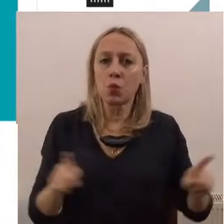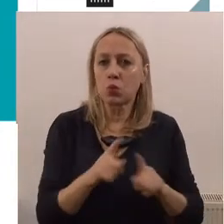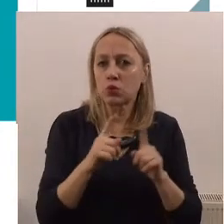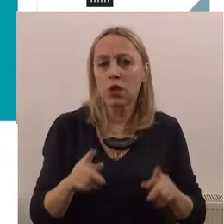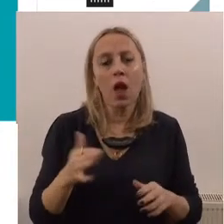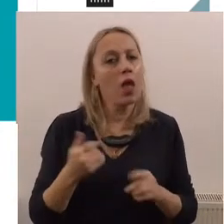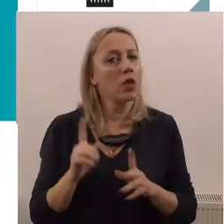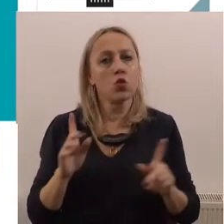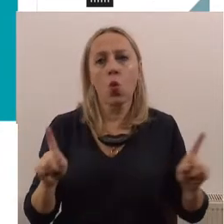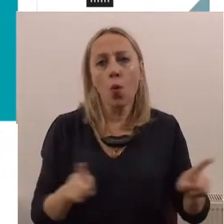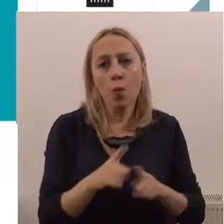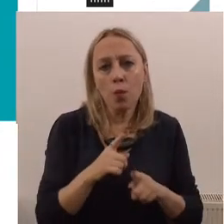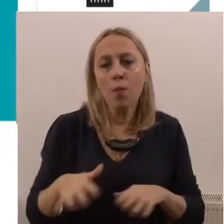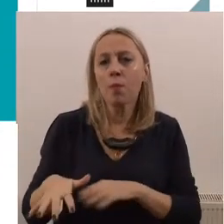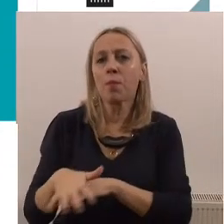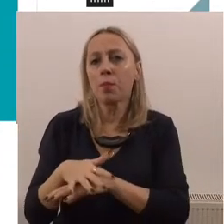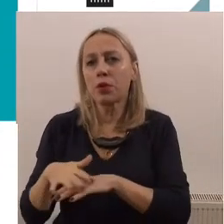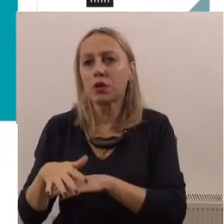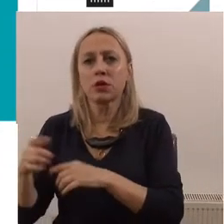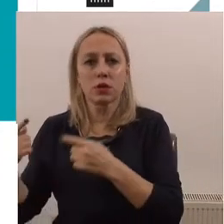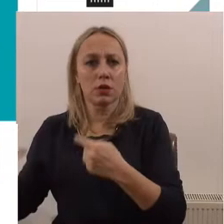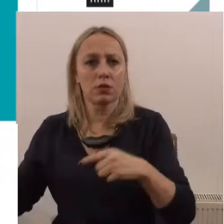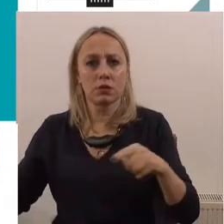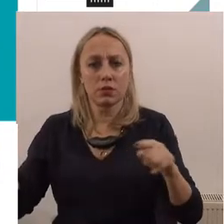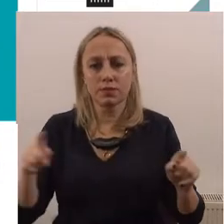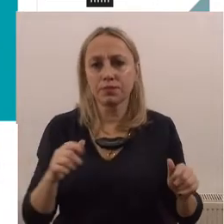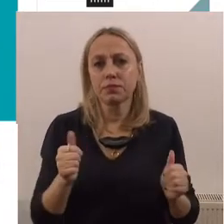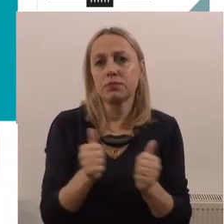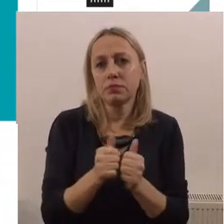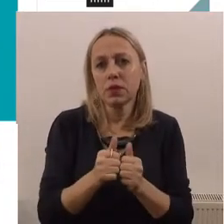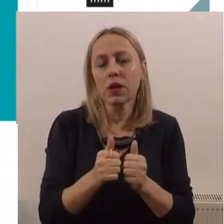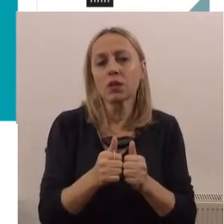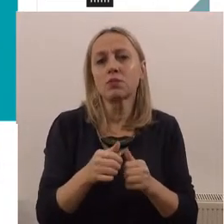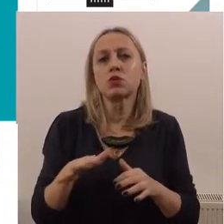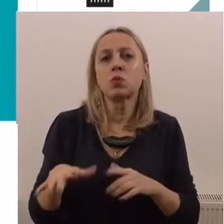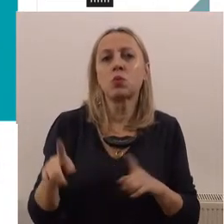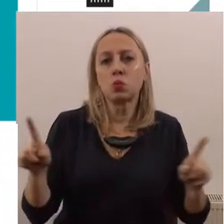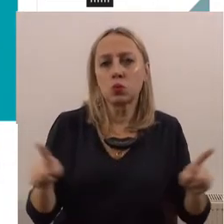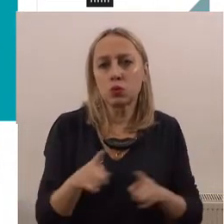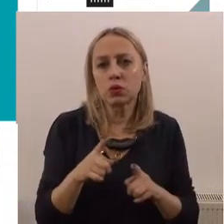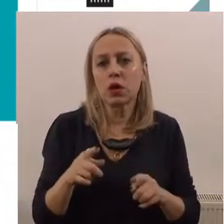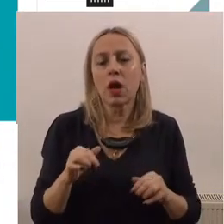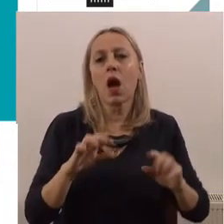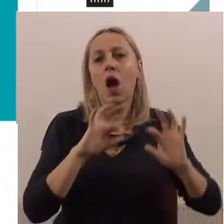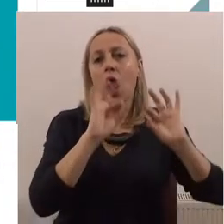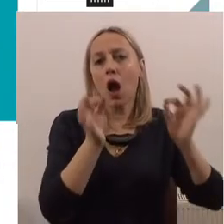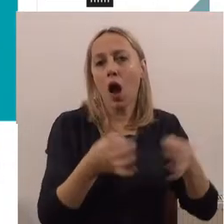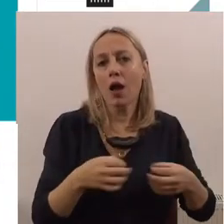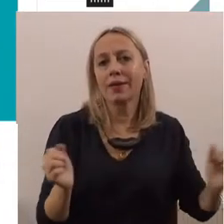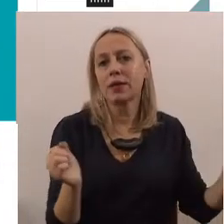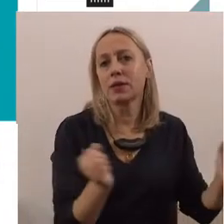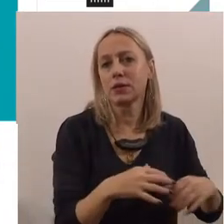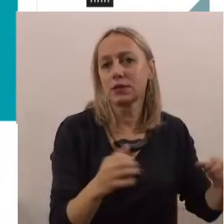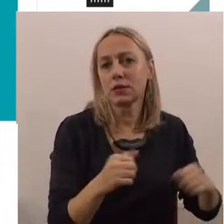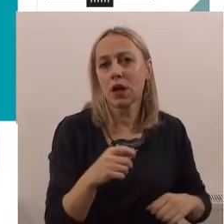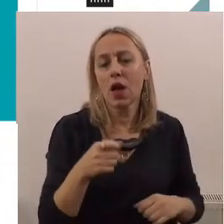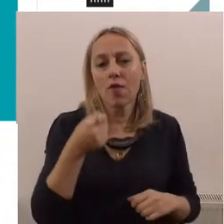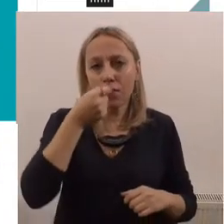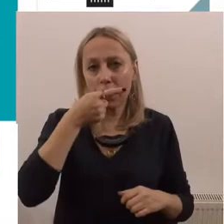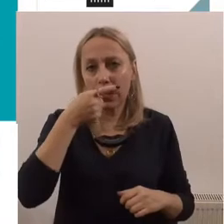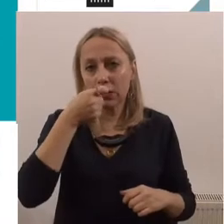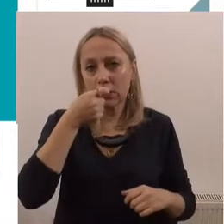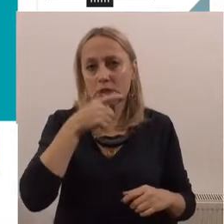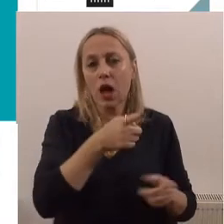and museums are not only museums, but it also the ex libris space next to the museum and VUXA